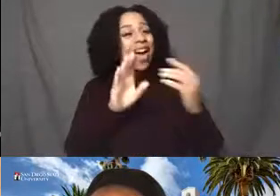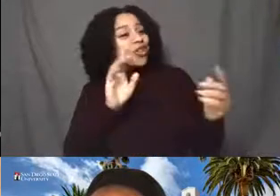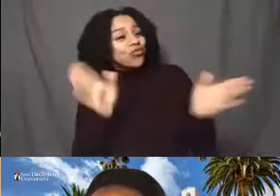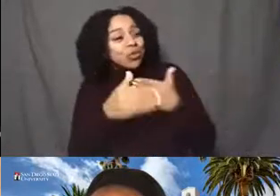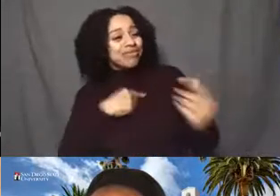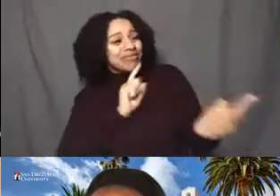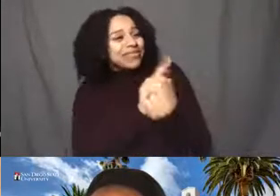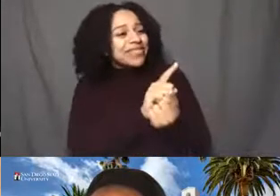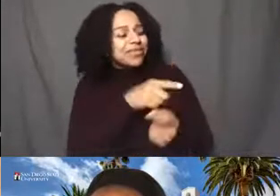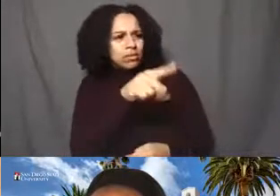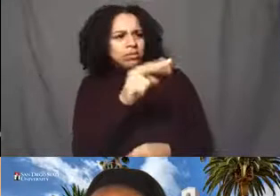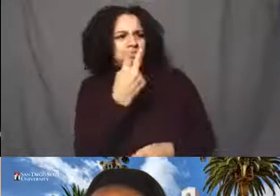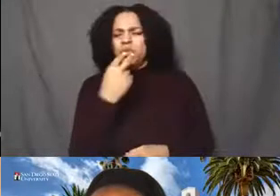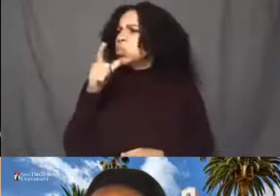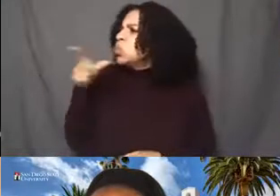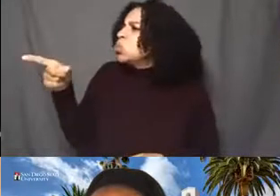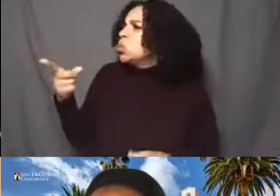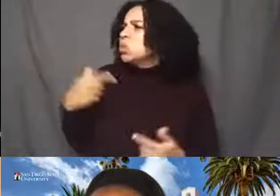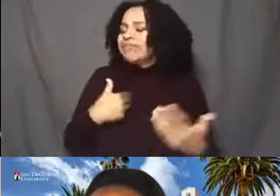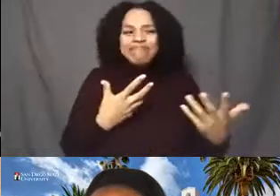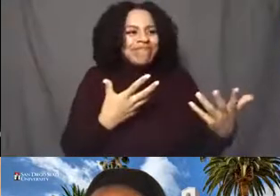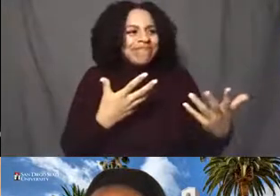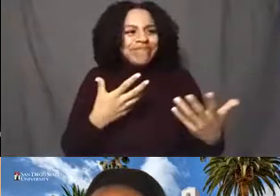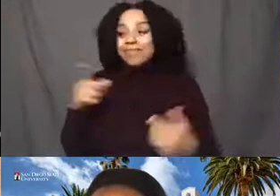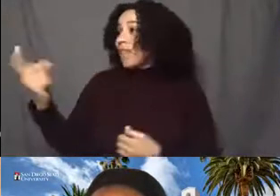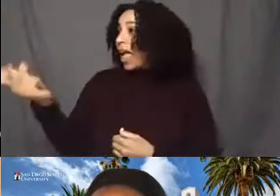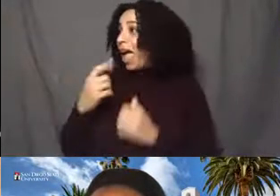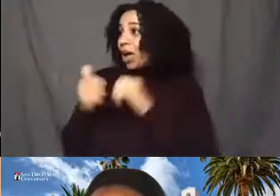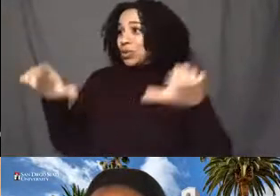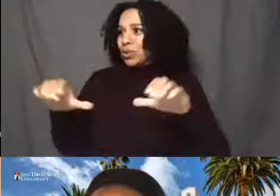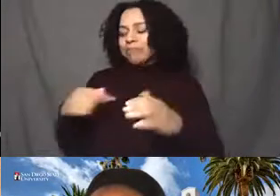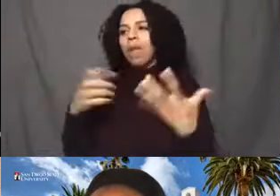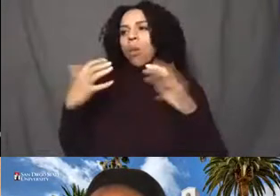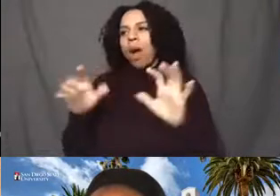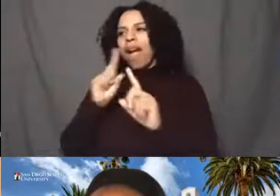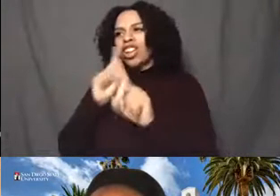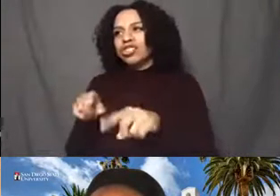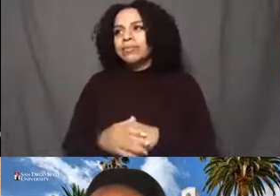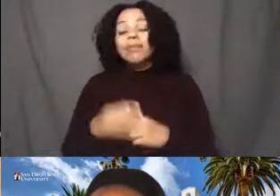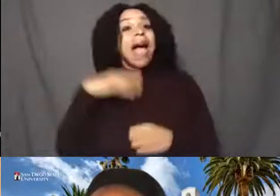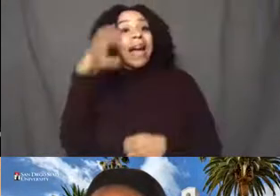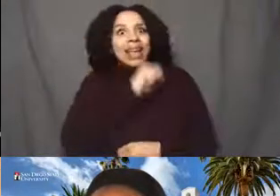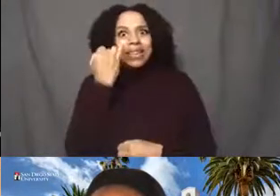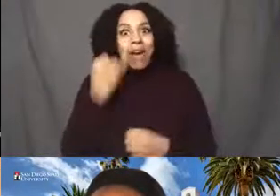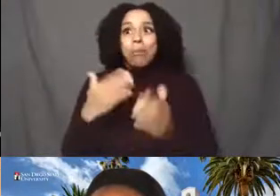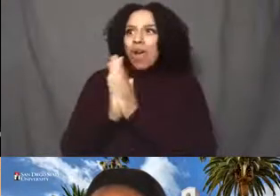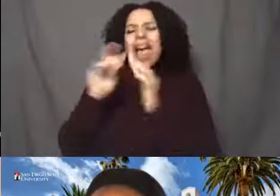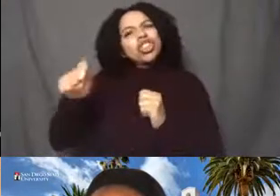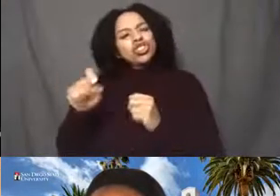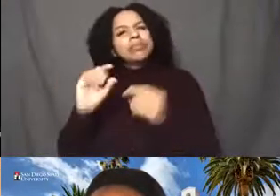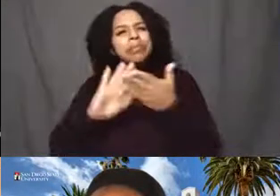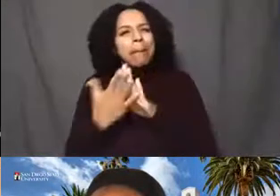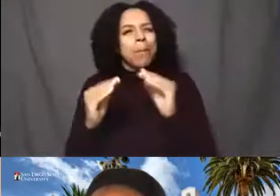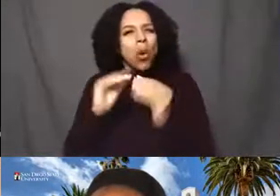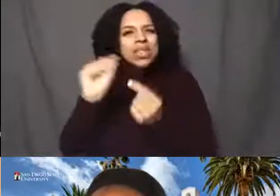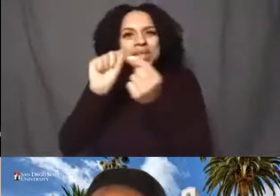over, but I guess you got to be careful about what you ask for. I guess when you pray for something, you have to be a little more specific. I want to say that crickets have been known